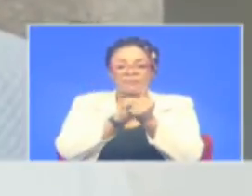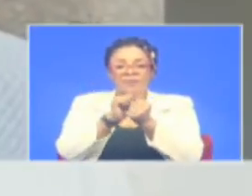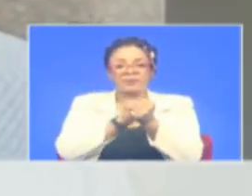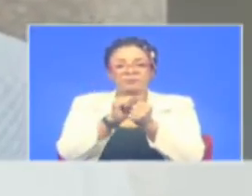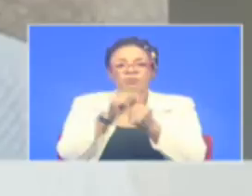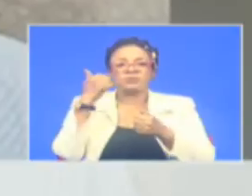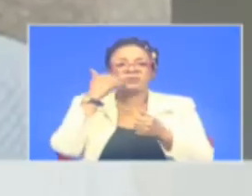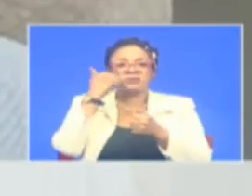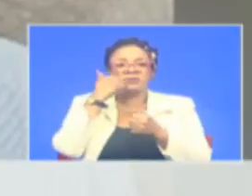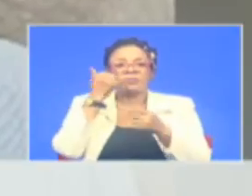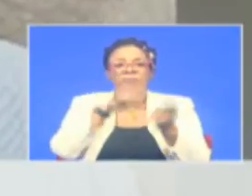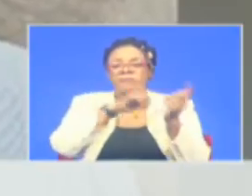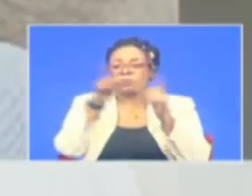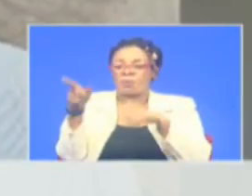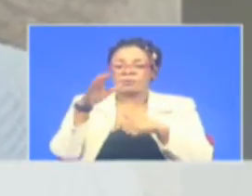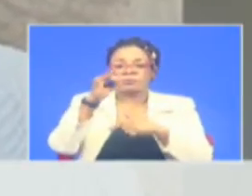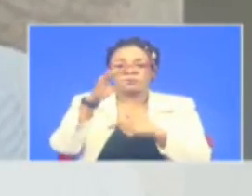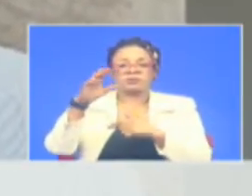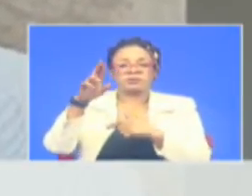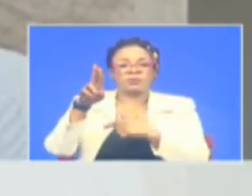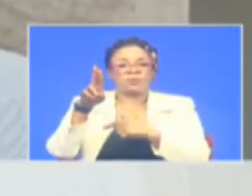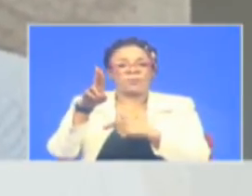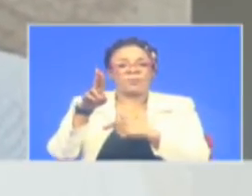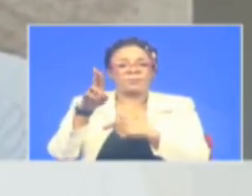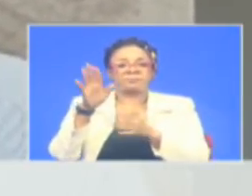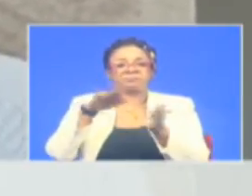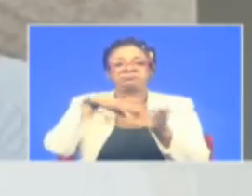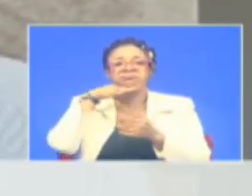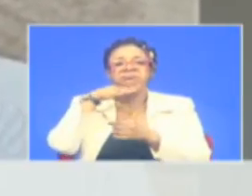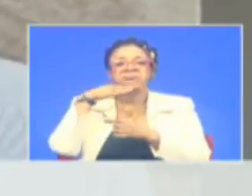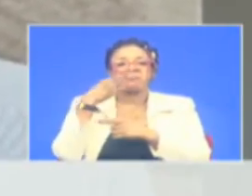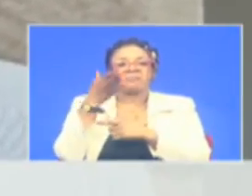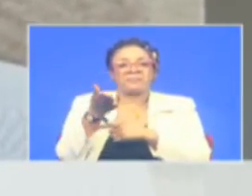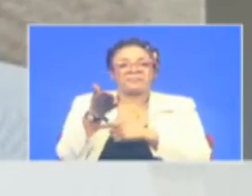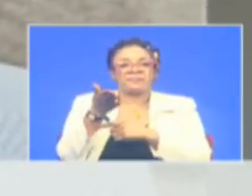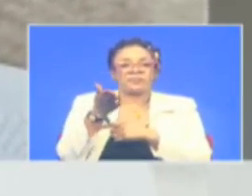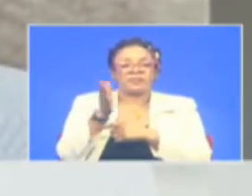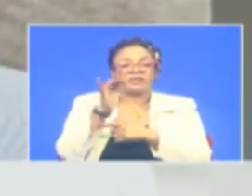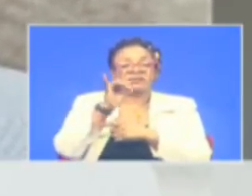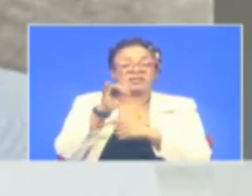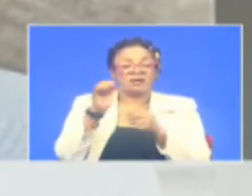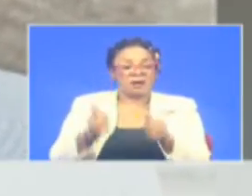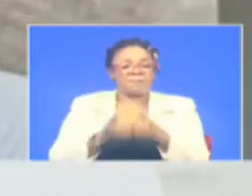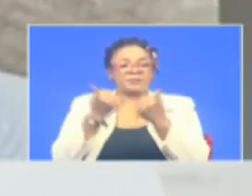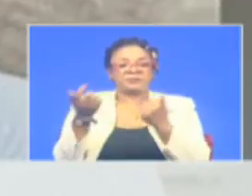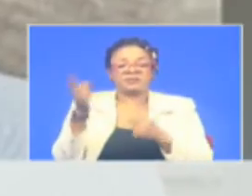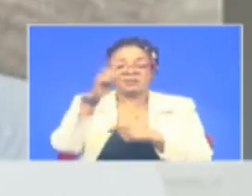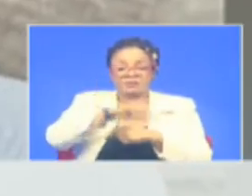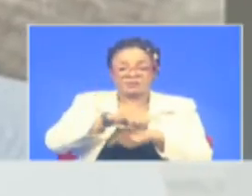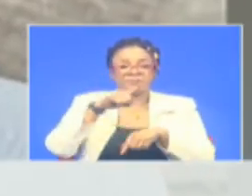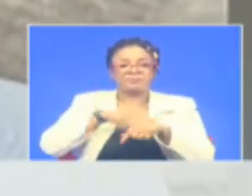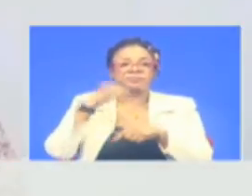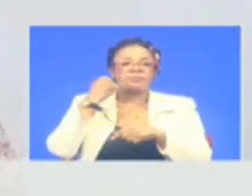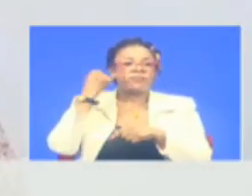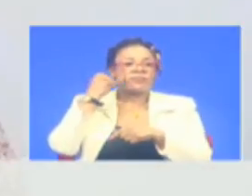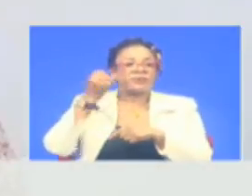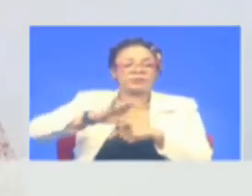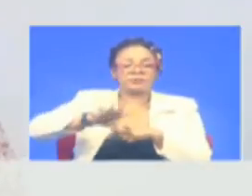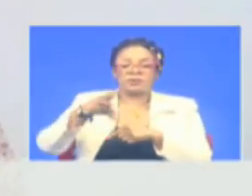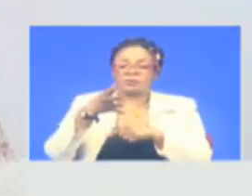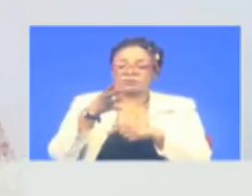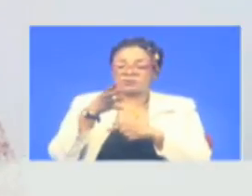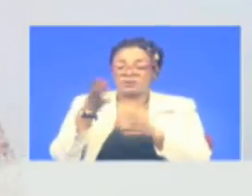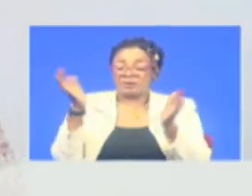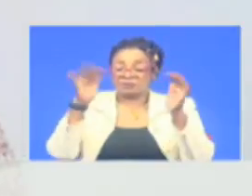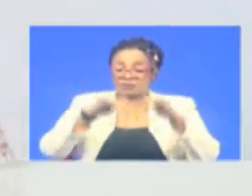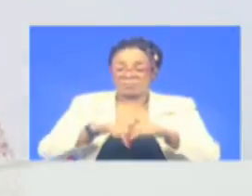hospital's intensive care unit, where he died. His death comes days after the Nakuru County Assembly suspended its